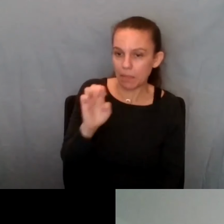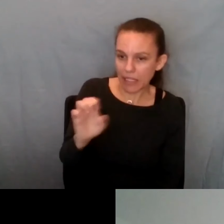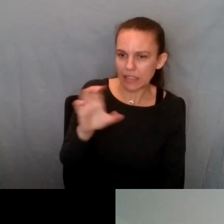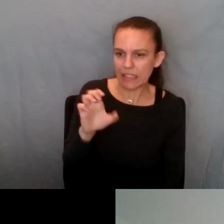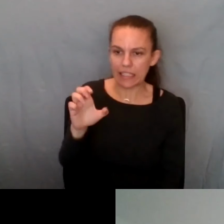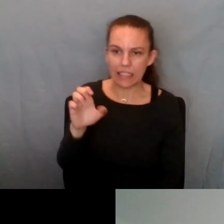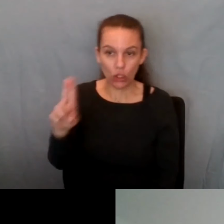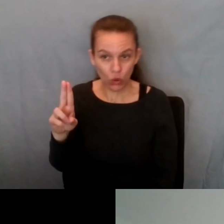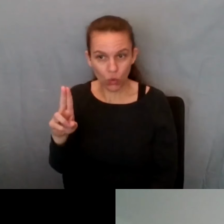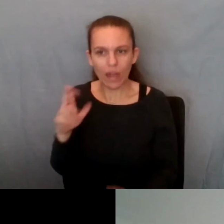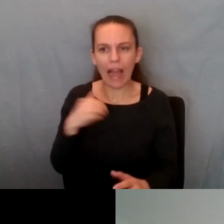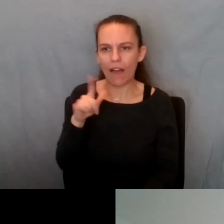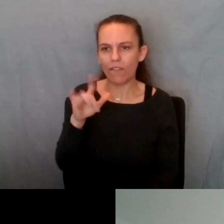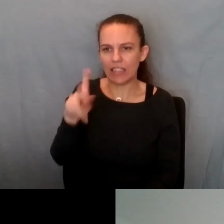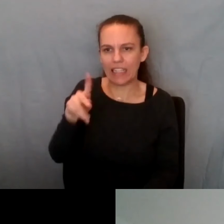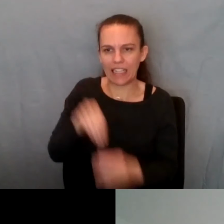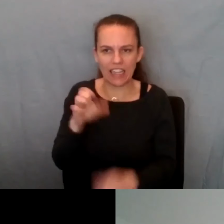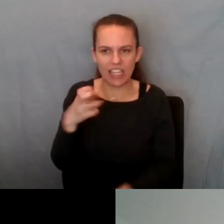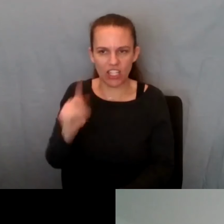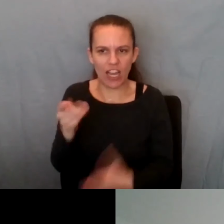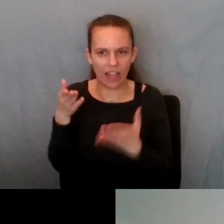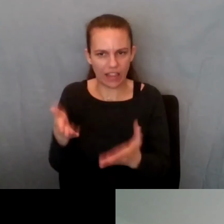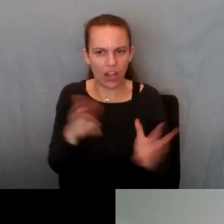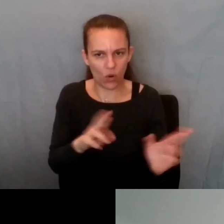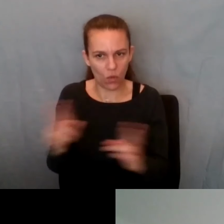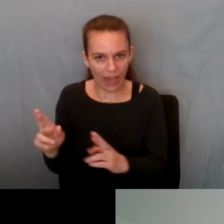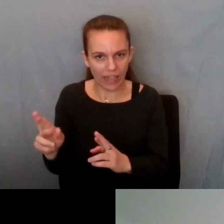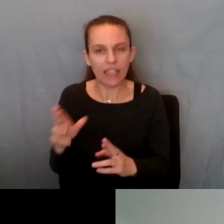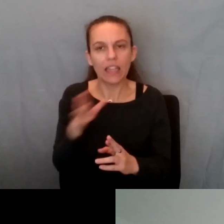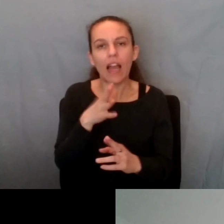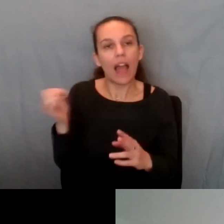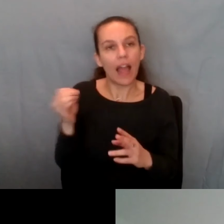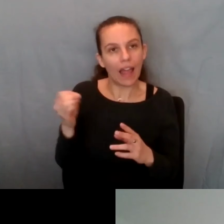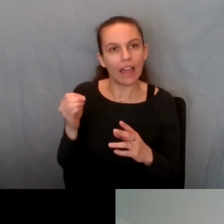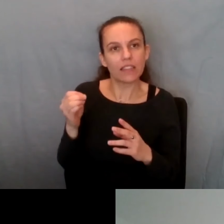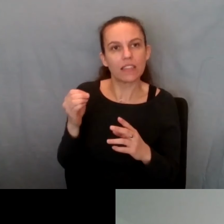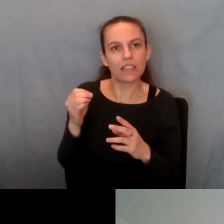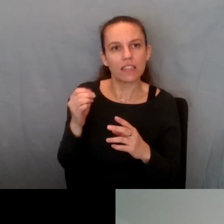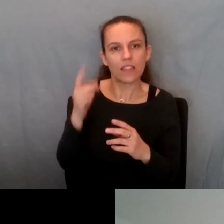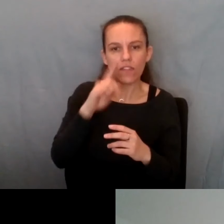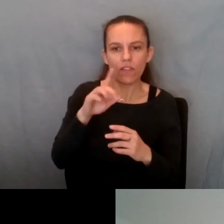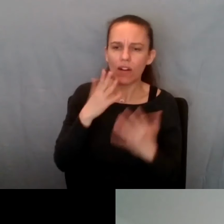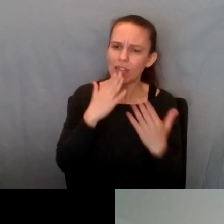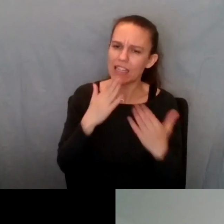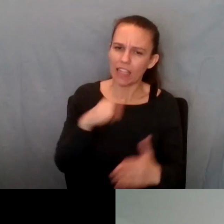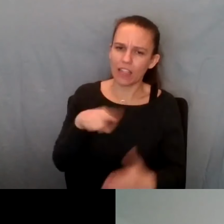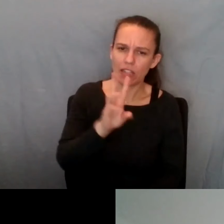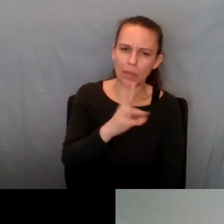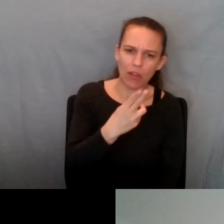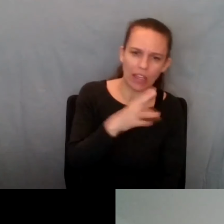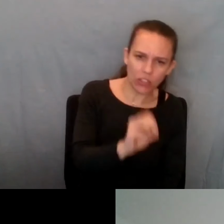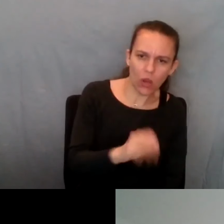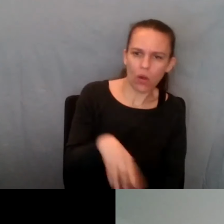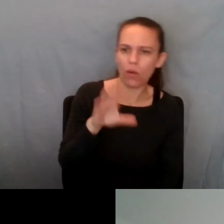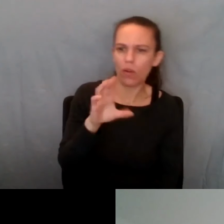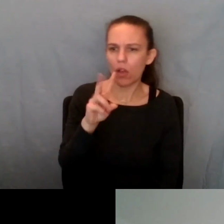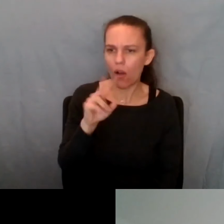And I just want to, all of you, the WHO and the COVAX facility from the side of our Worldwide